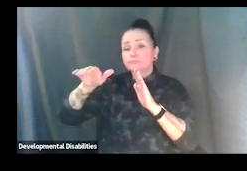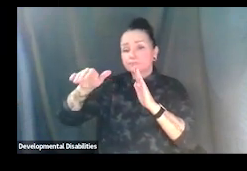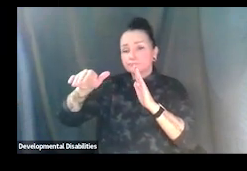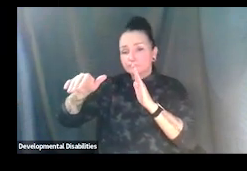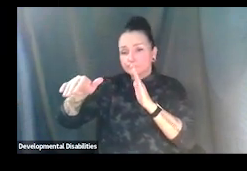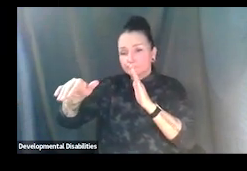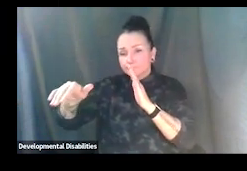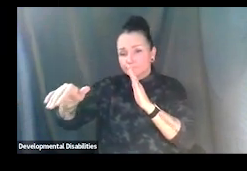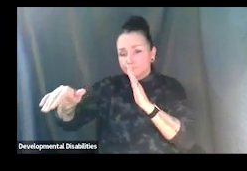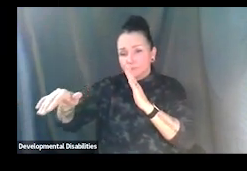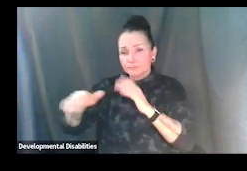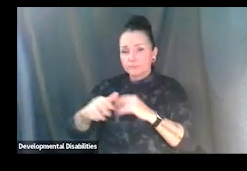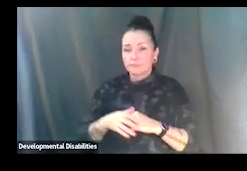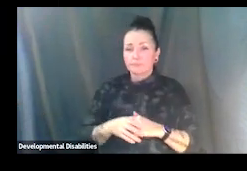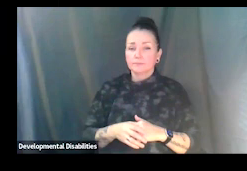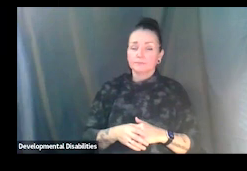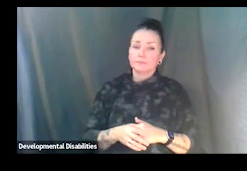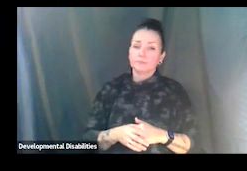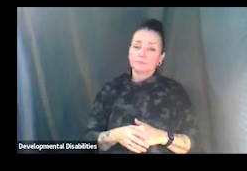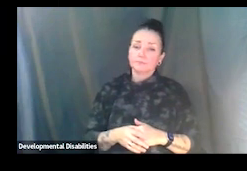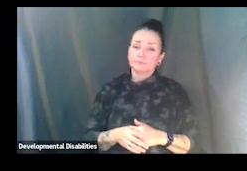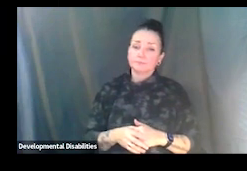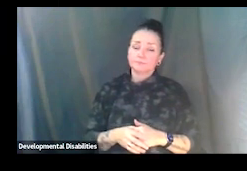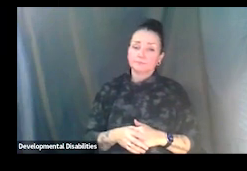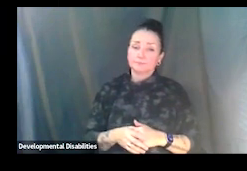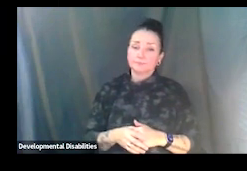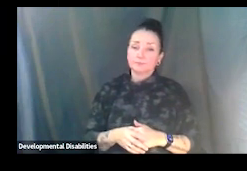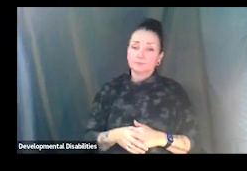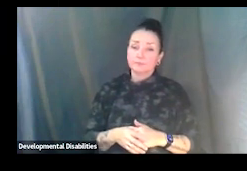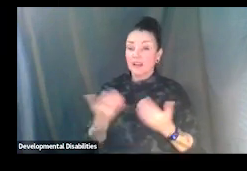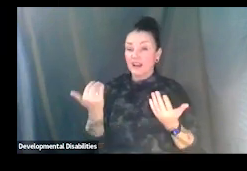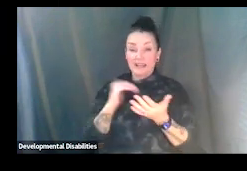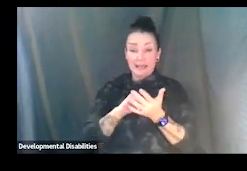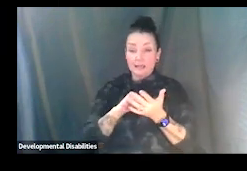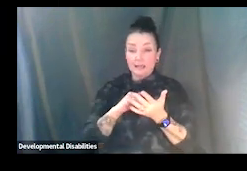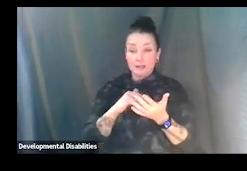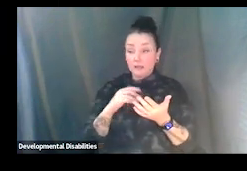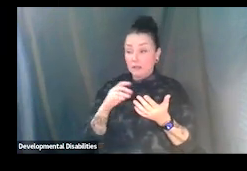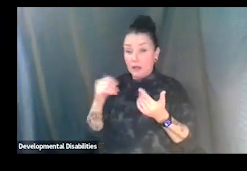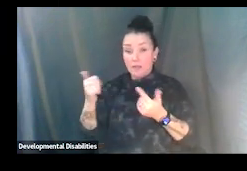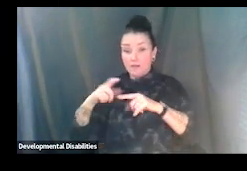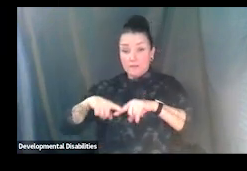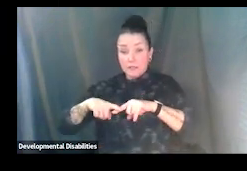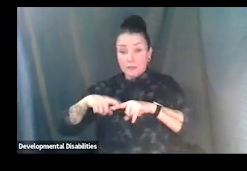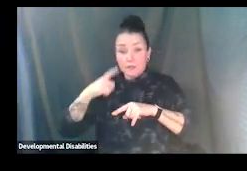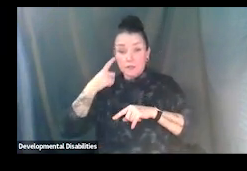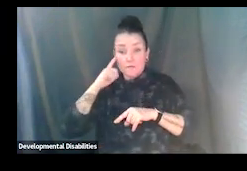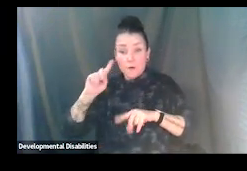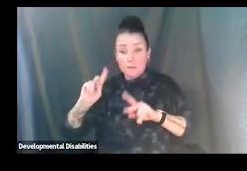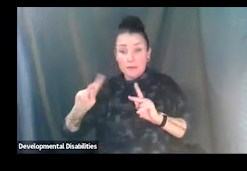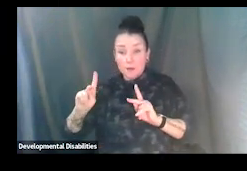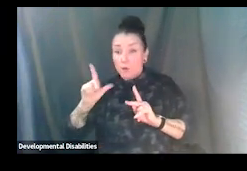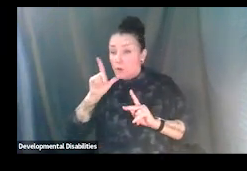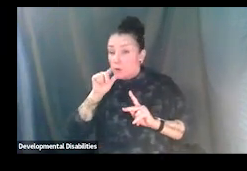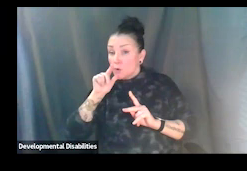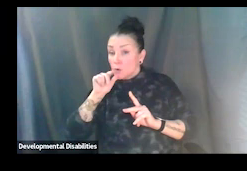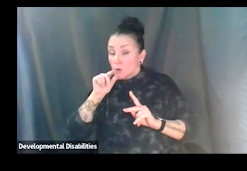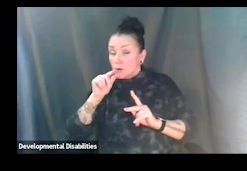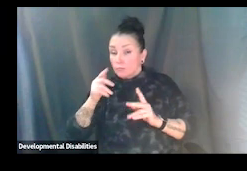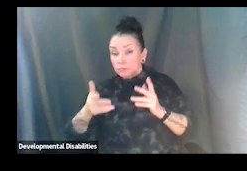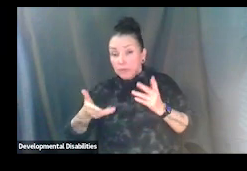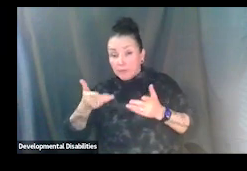my knowledge, and I haven't really looked this carefully recently, but I think at one point in time, the best predictor we had of who was going to gain weight was people who were overweight to begin